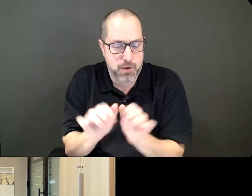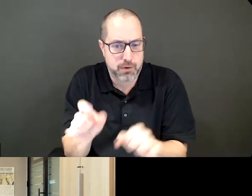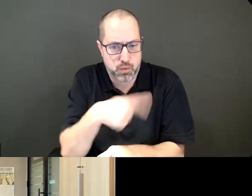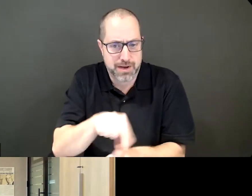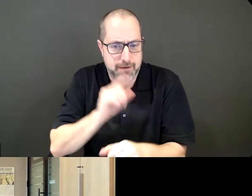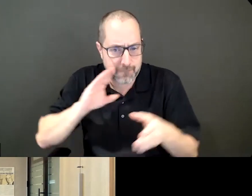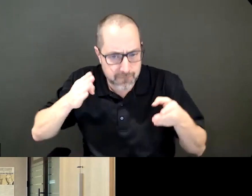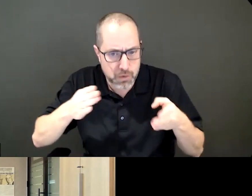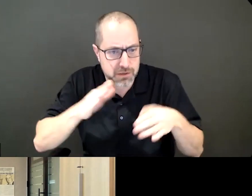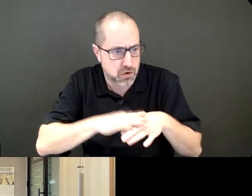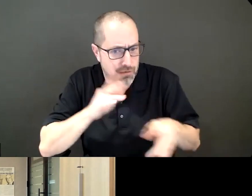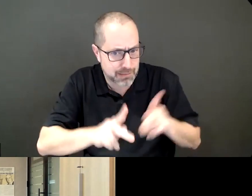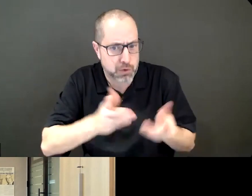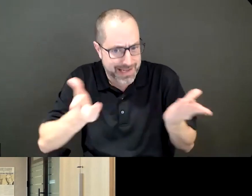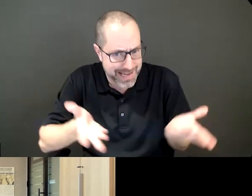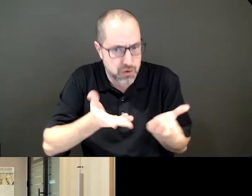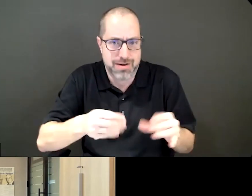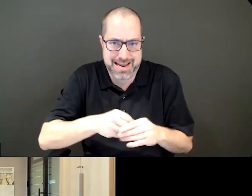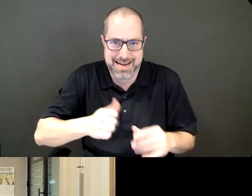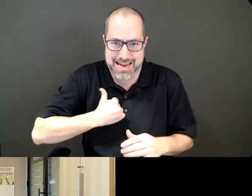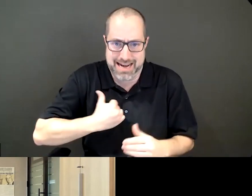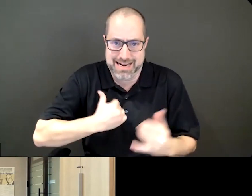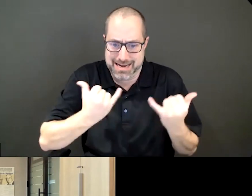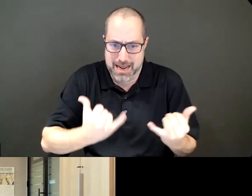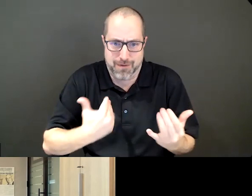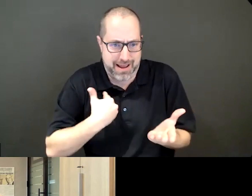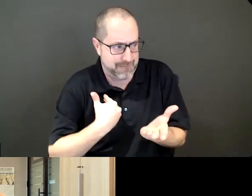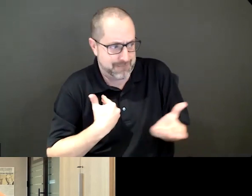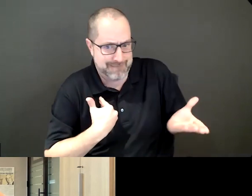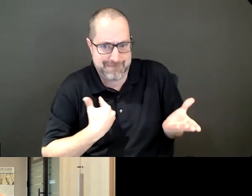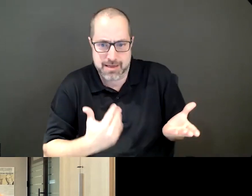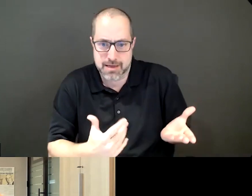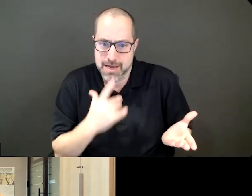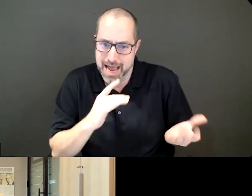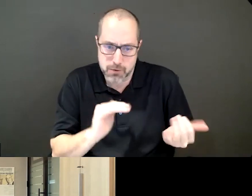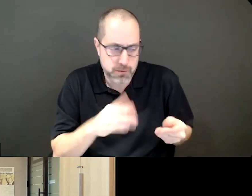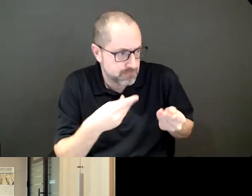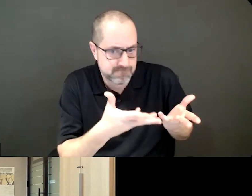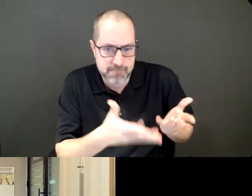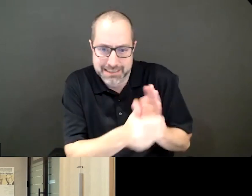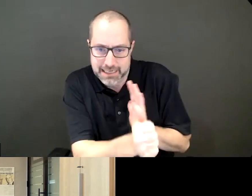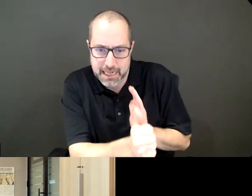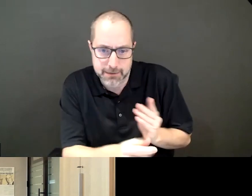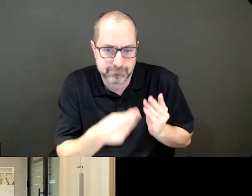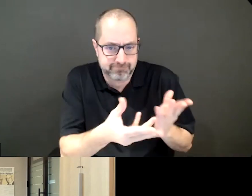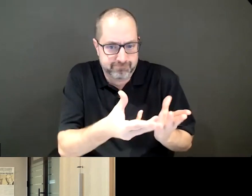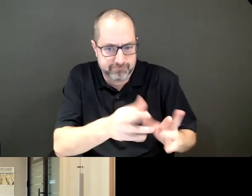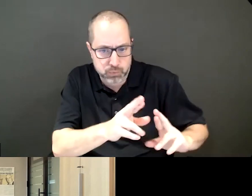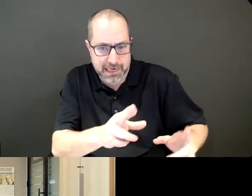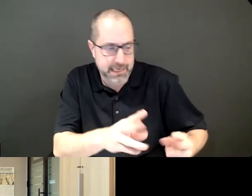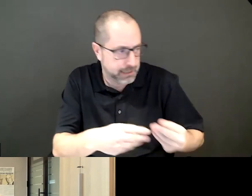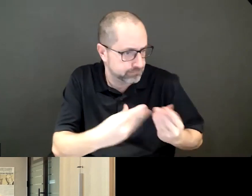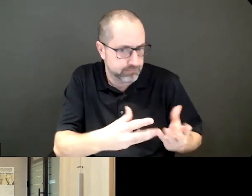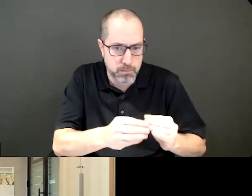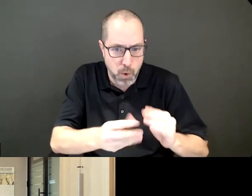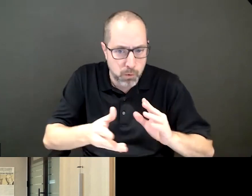on people who are here in Canada today to increase their participation in the labor force and to increase their productivity?